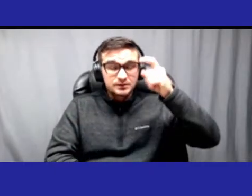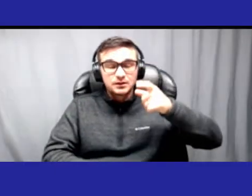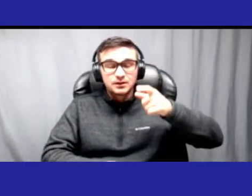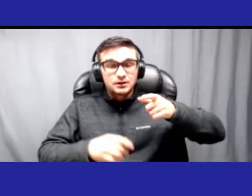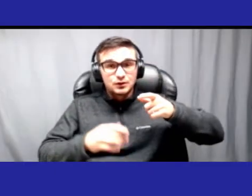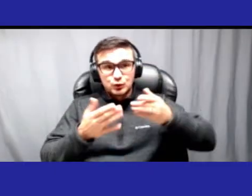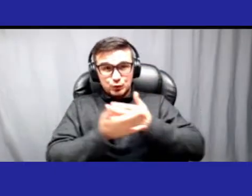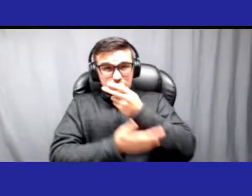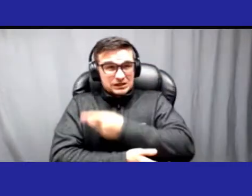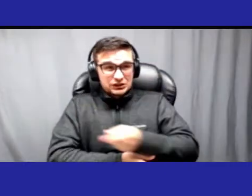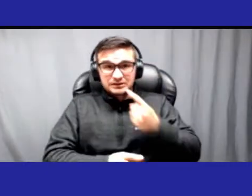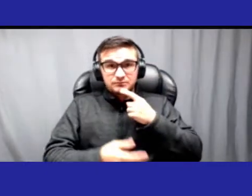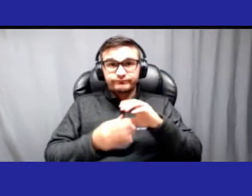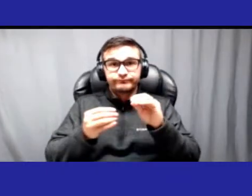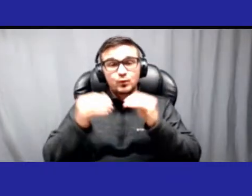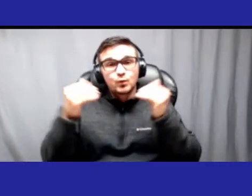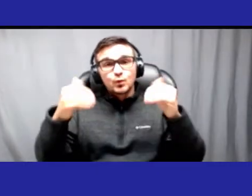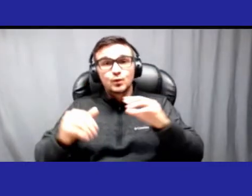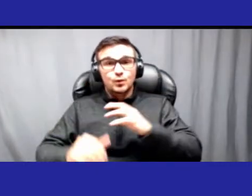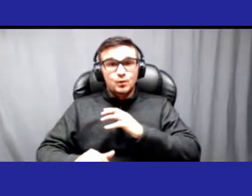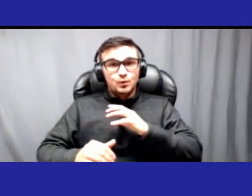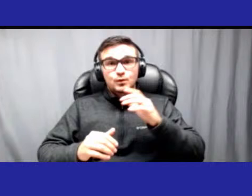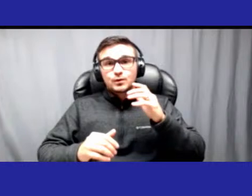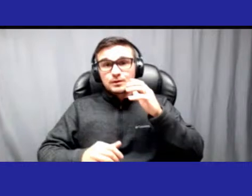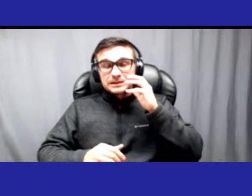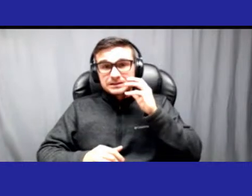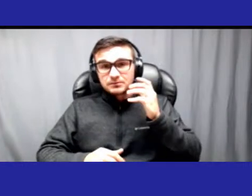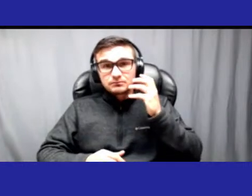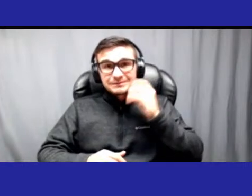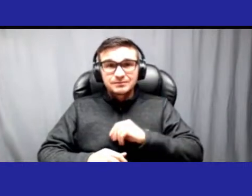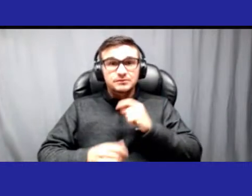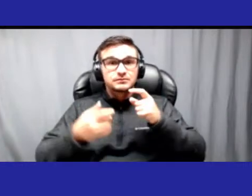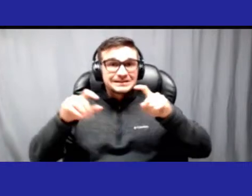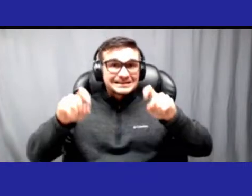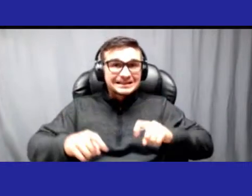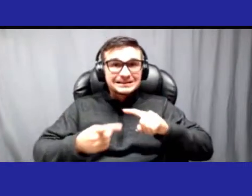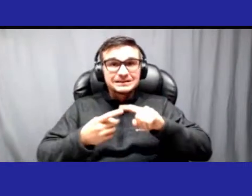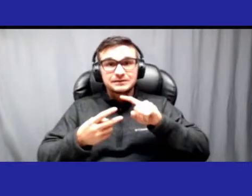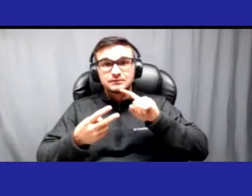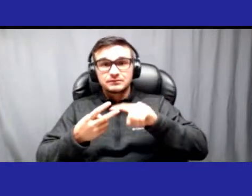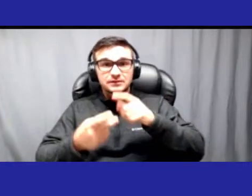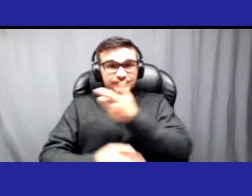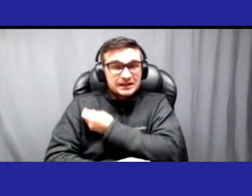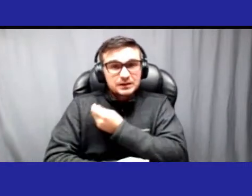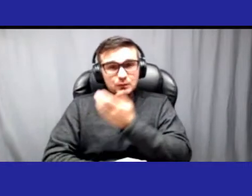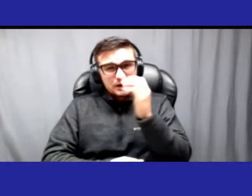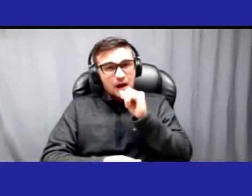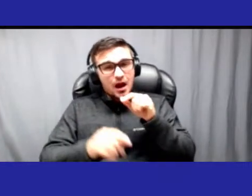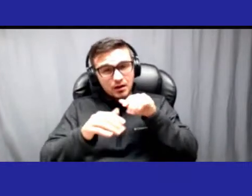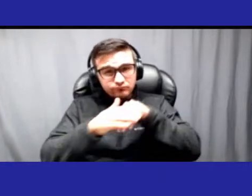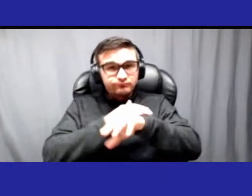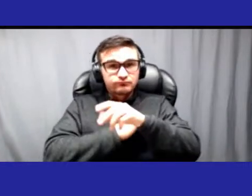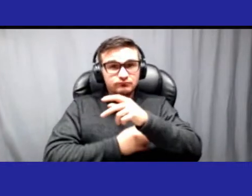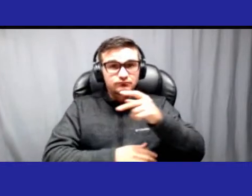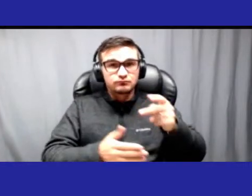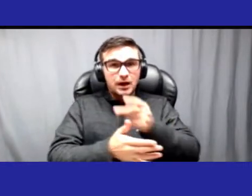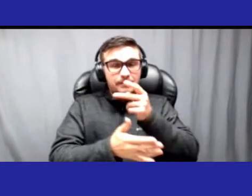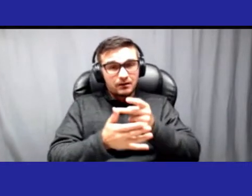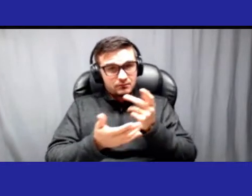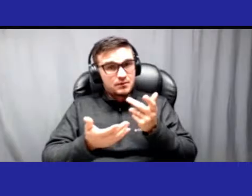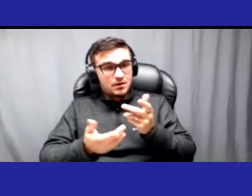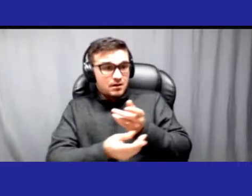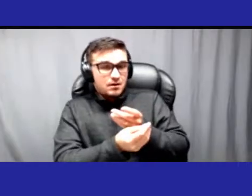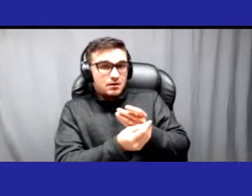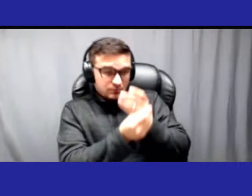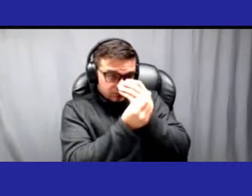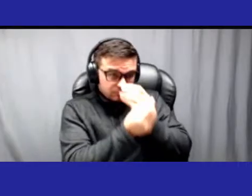great experience being tested, being vaccinated. They said, why not come here for primary care now? Then they go and tell their family members. Ted, I think in some ways it's important for